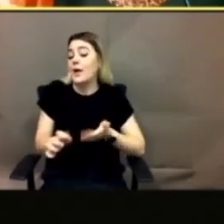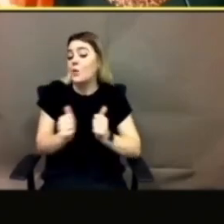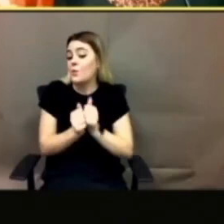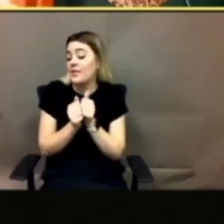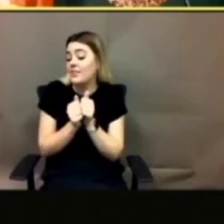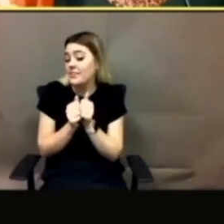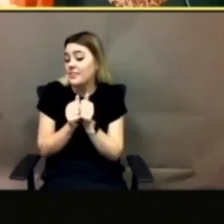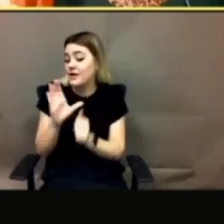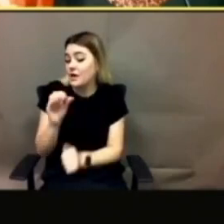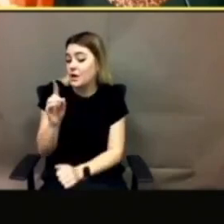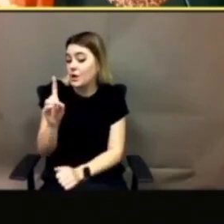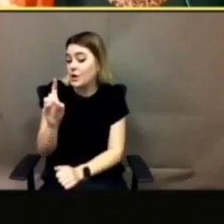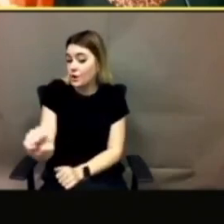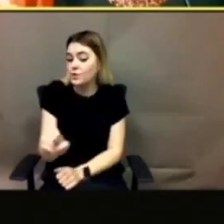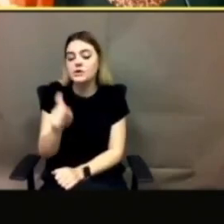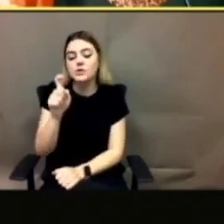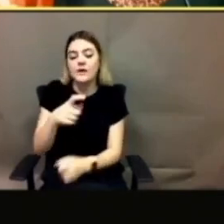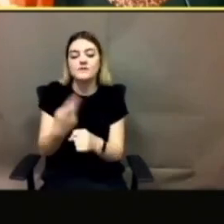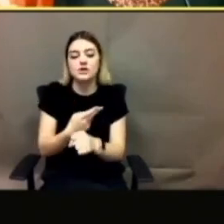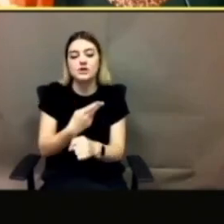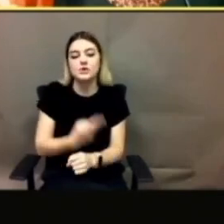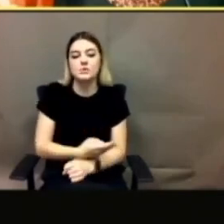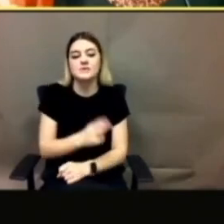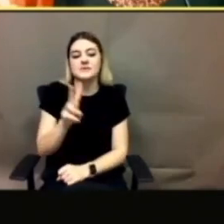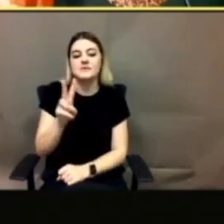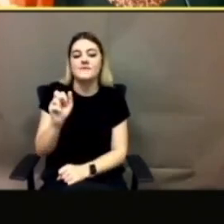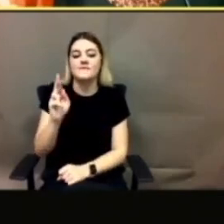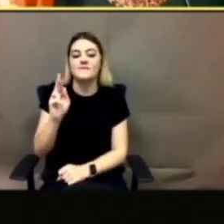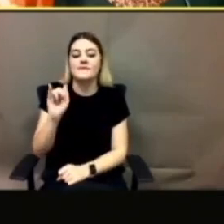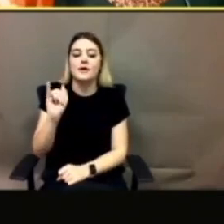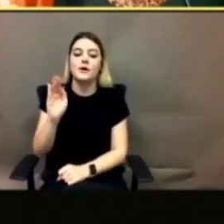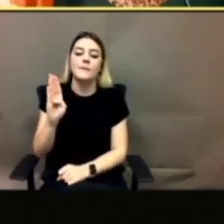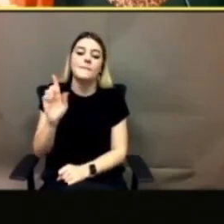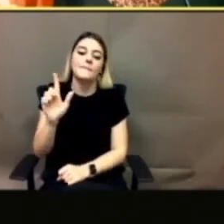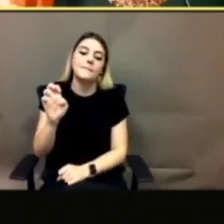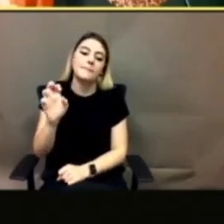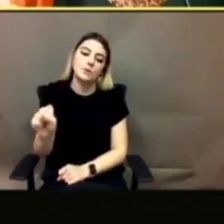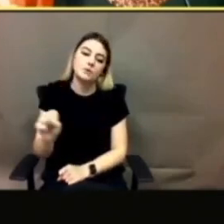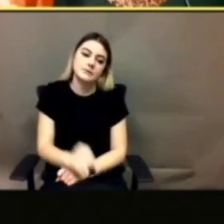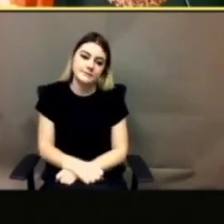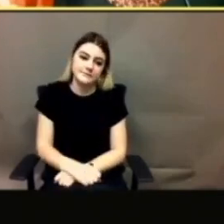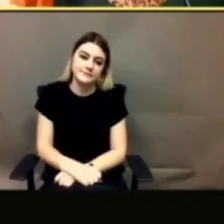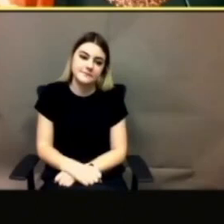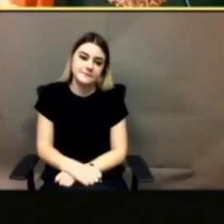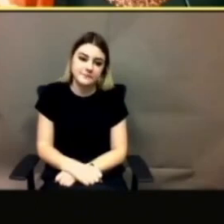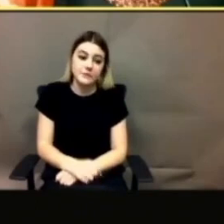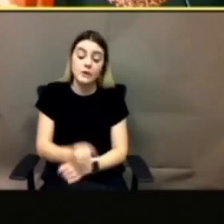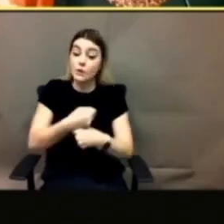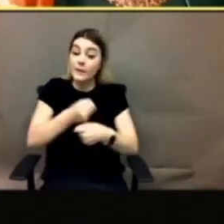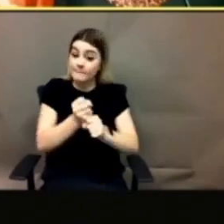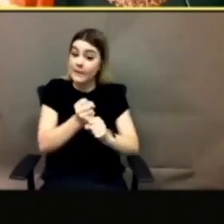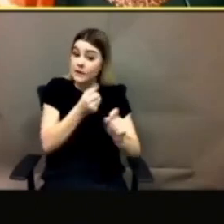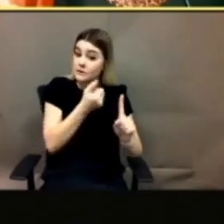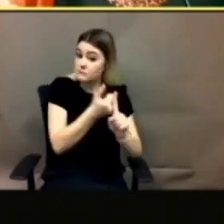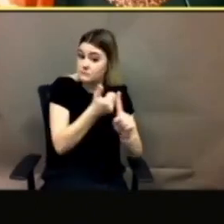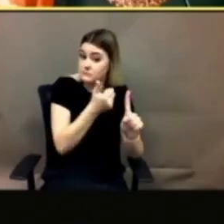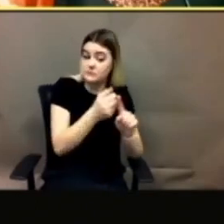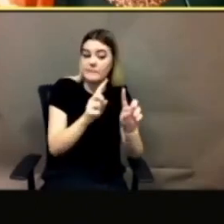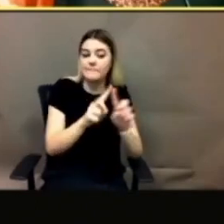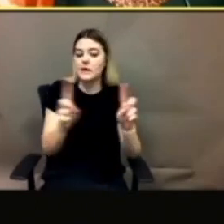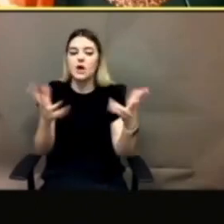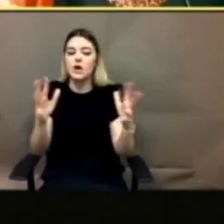use variables. So Scratch comes with, you can make variables, but it comes with one already called my